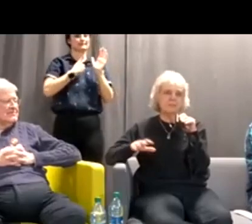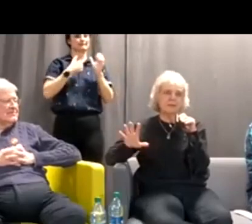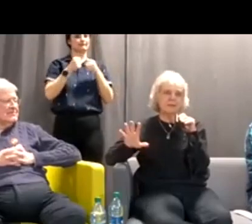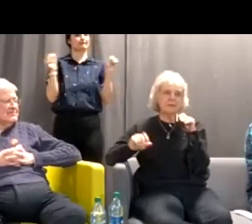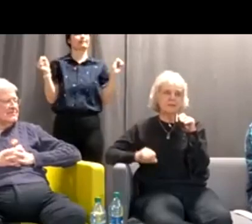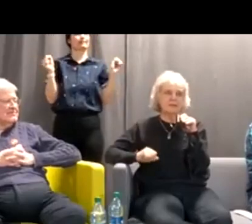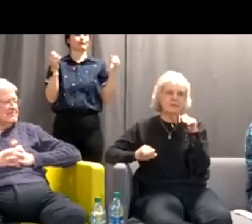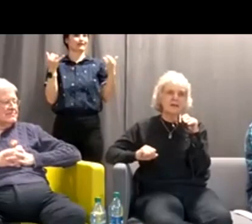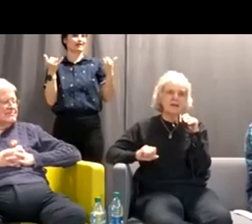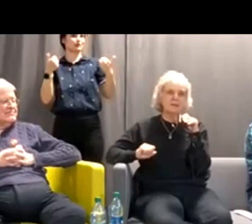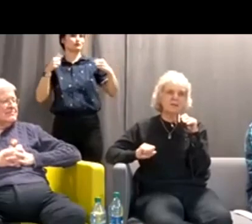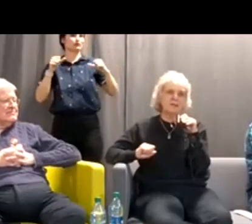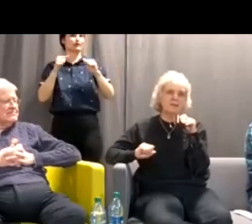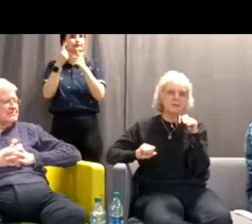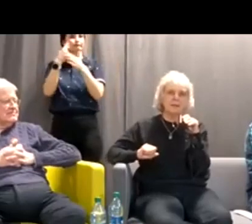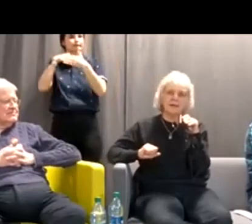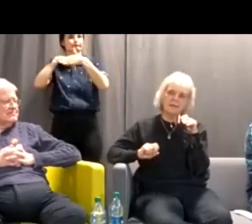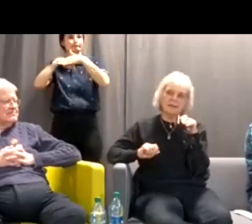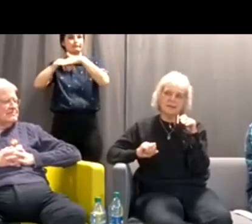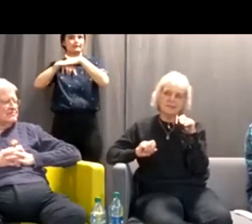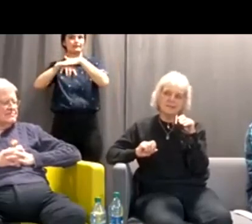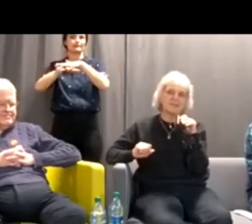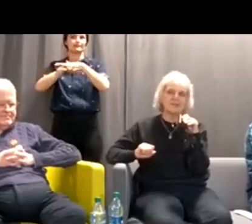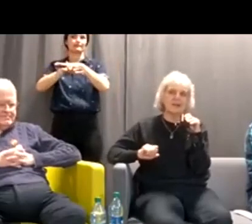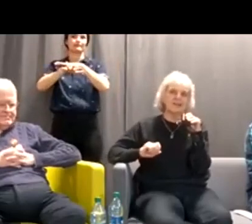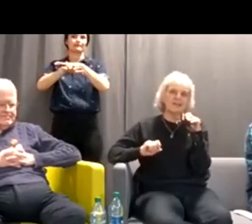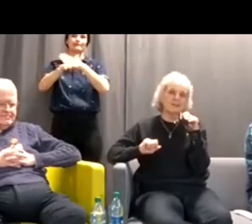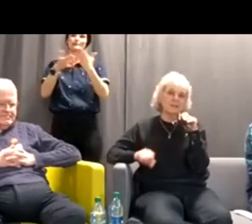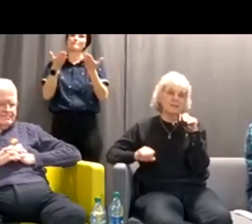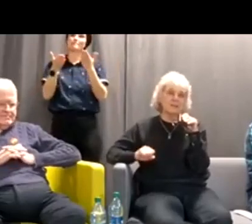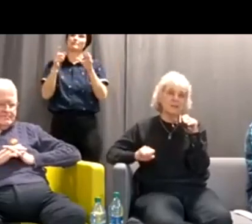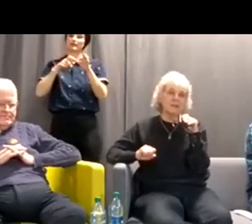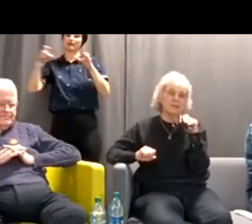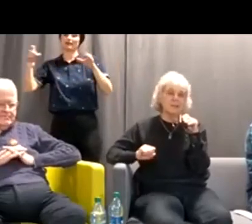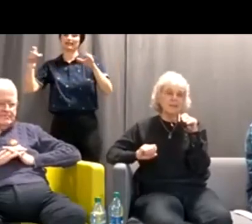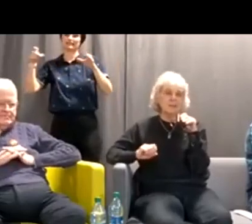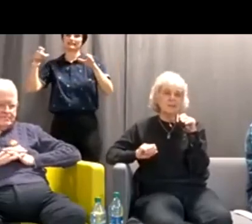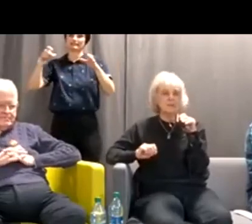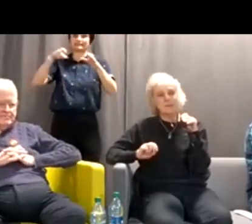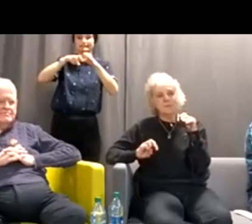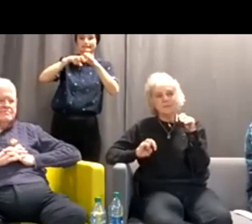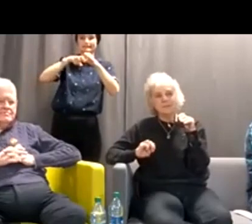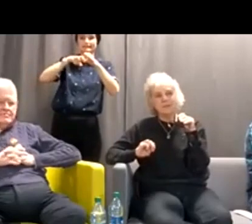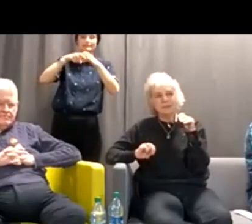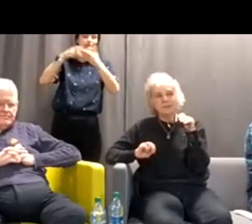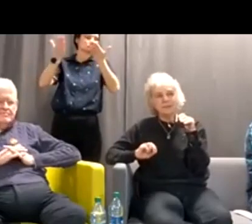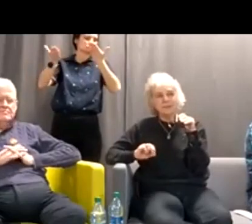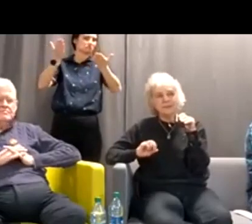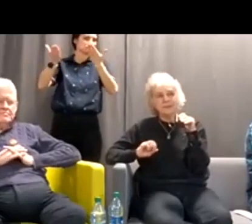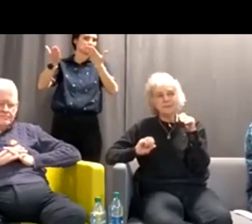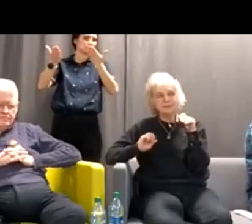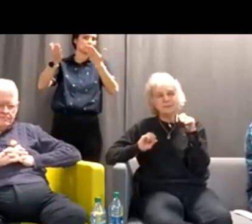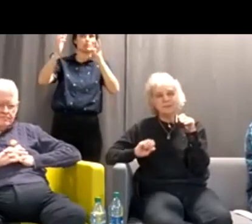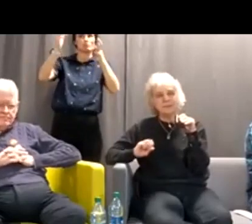kind of blend in. So I don't know if that's going back in the closet or not. I certainly hope not. But sometimes I do question it,